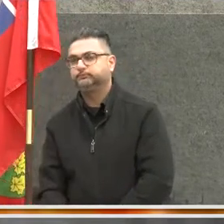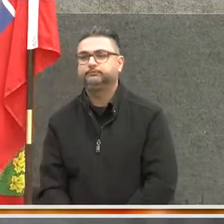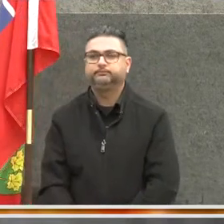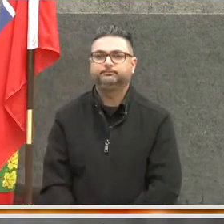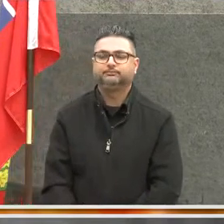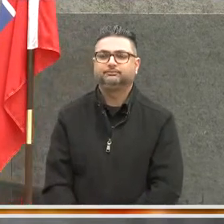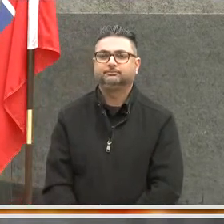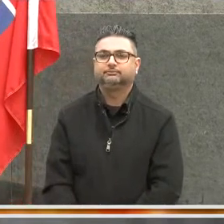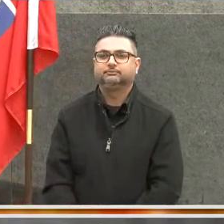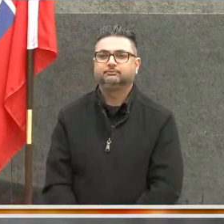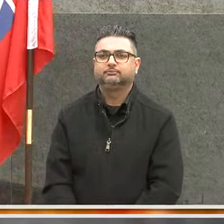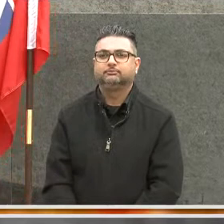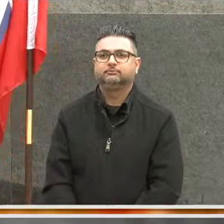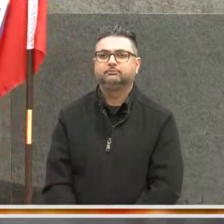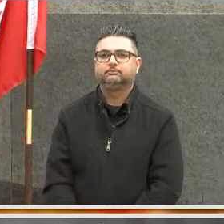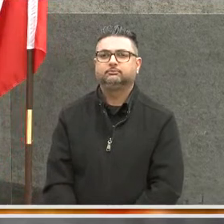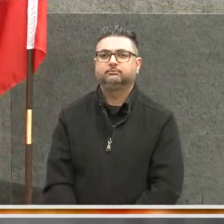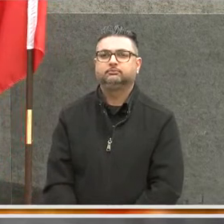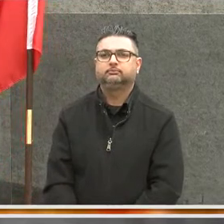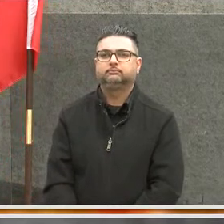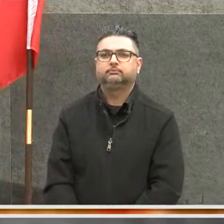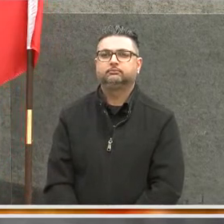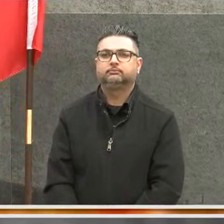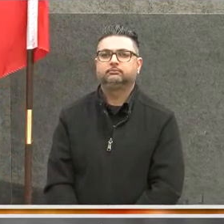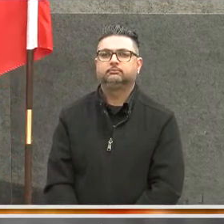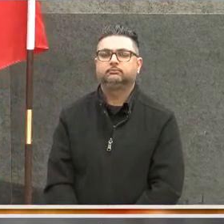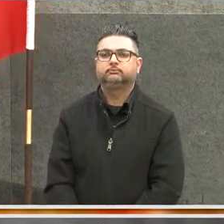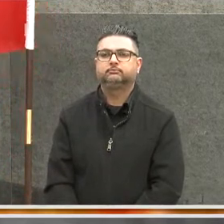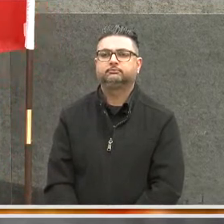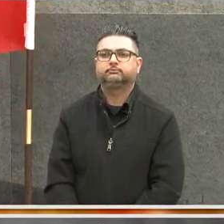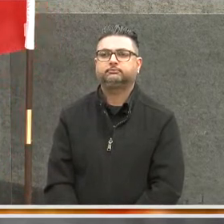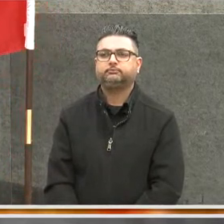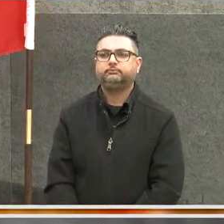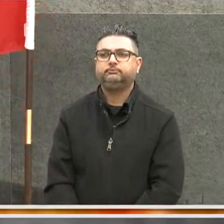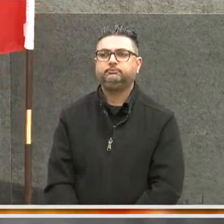pouvez également les retrouver sur le site ontario.ca.